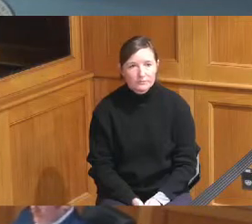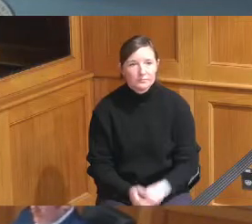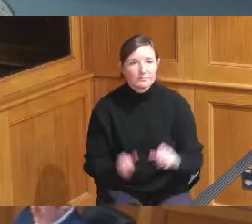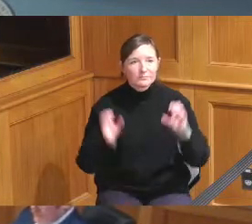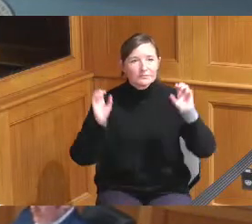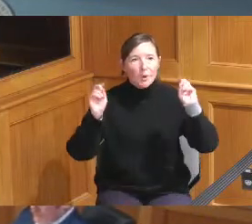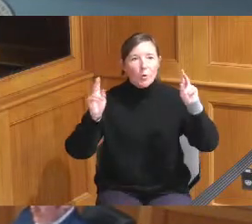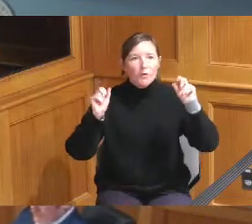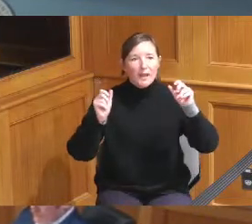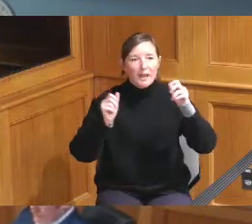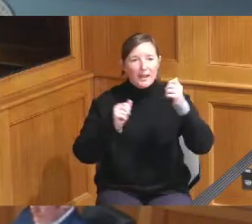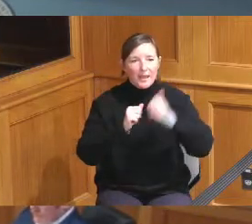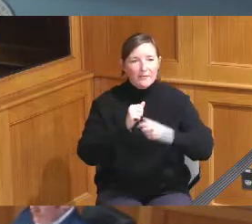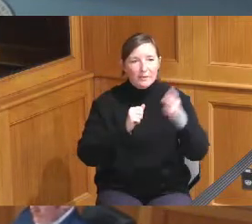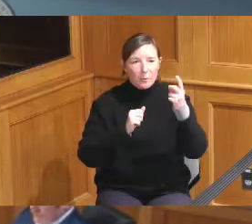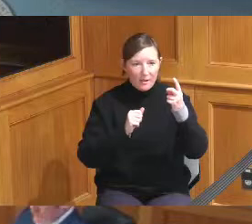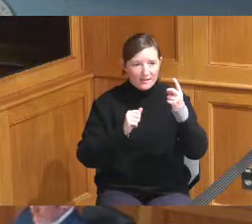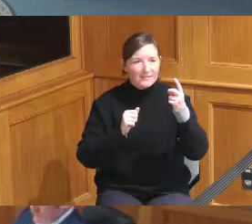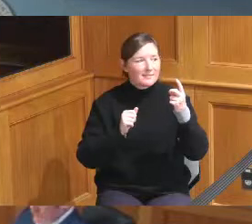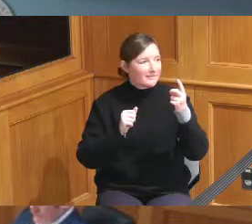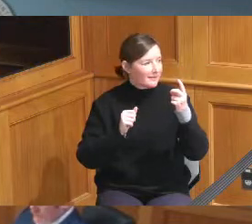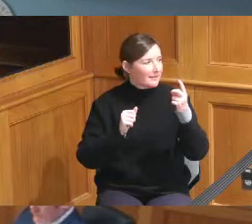Okay, everyone, this concludes our